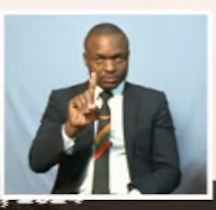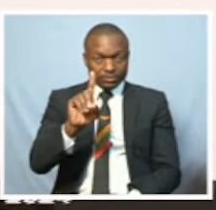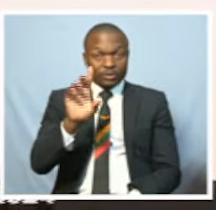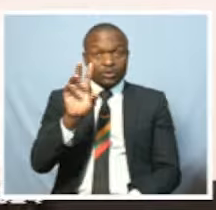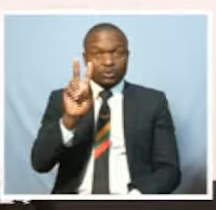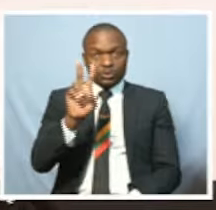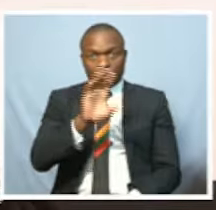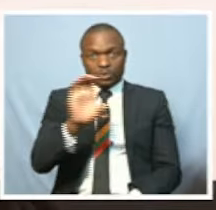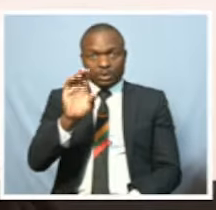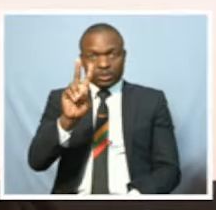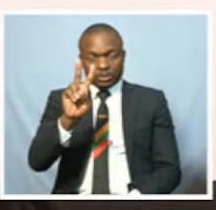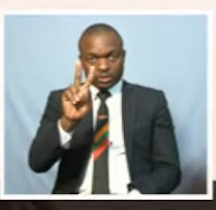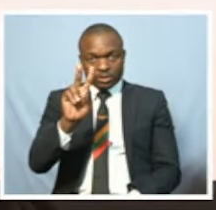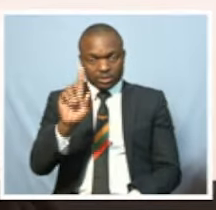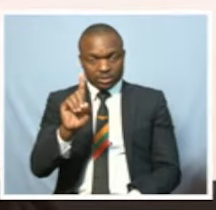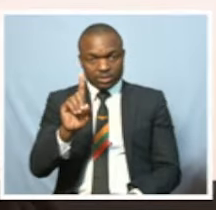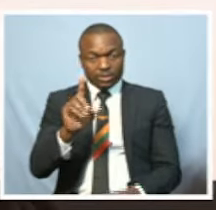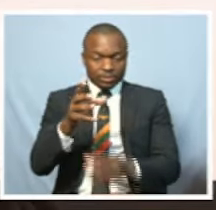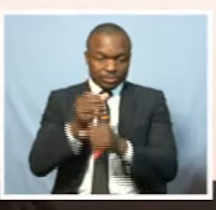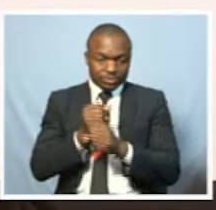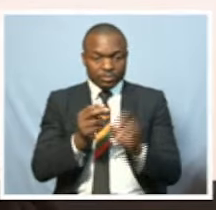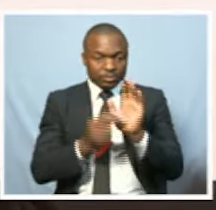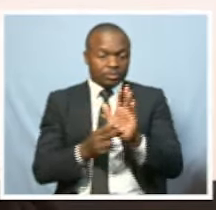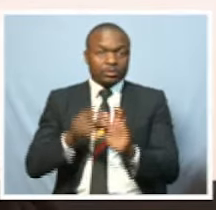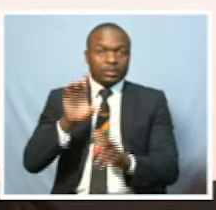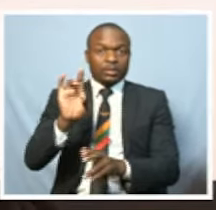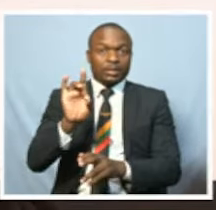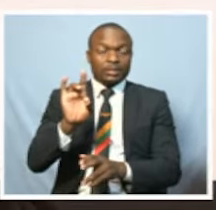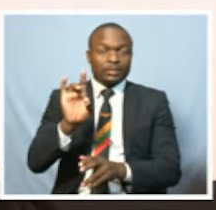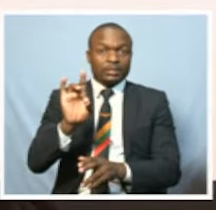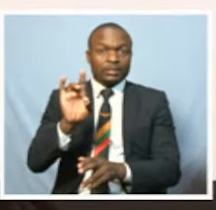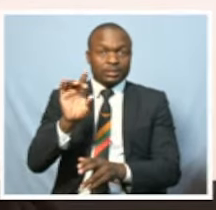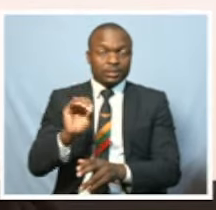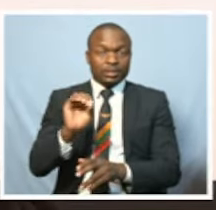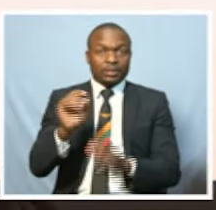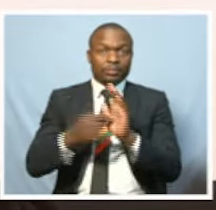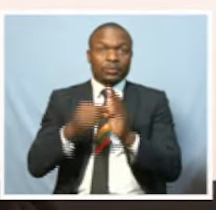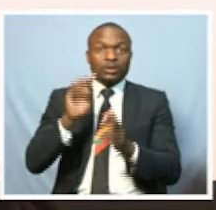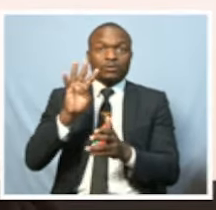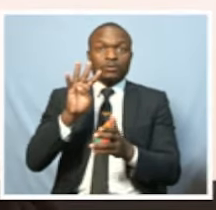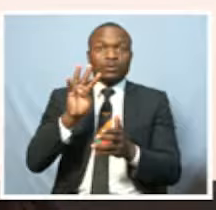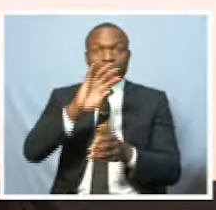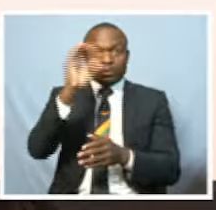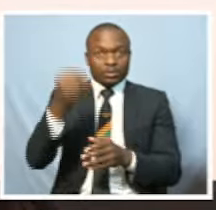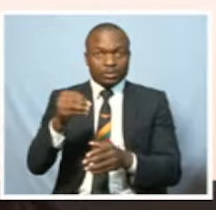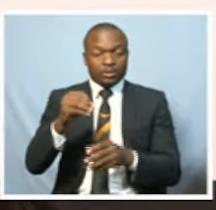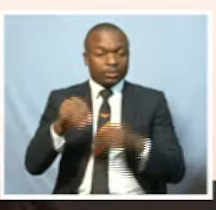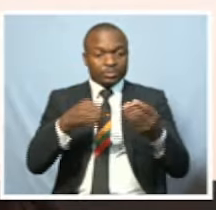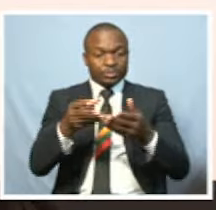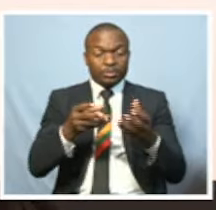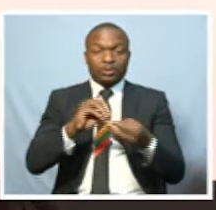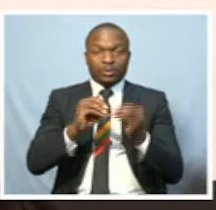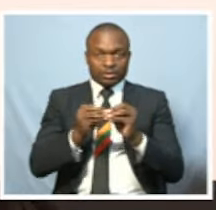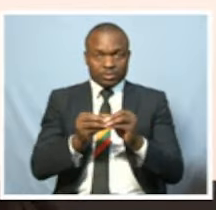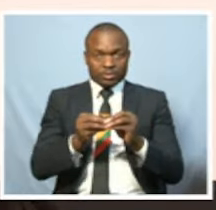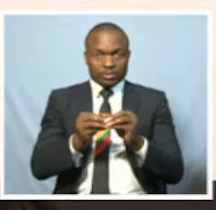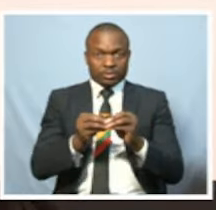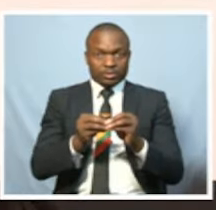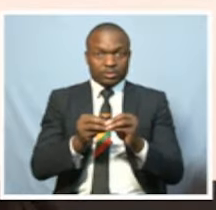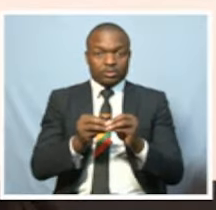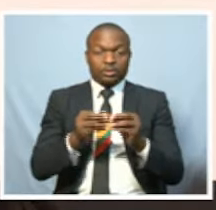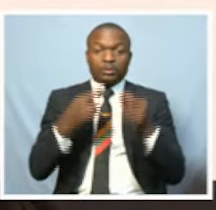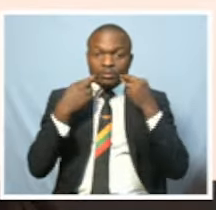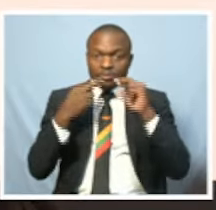24,621,291 was received, representing 80.4% disbursement rate, resulting in unreceived funds amounting